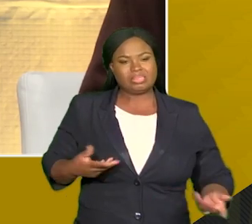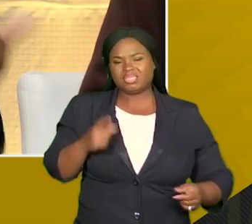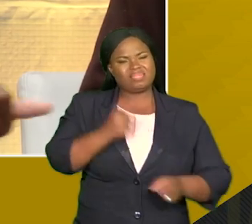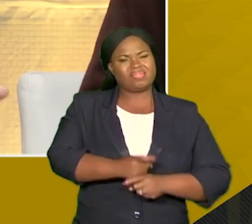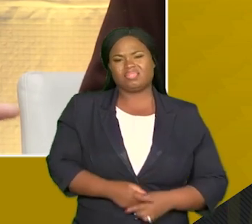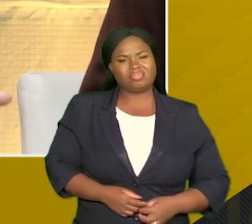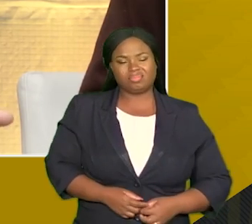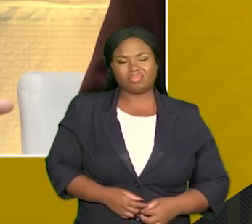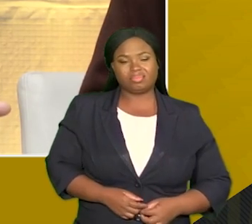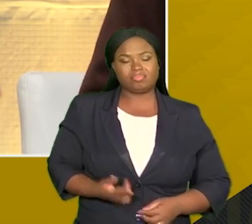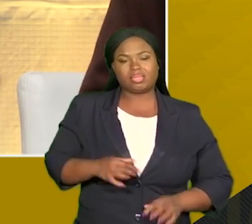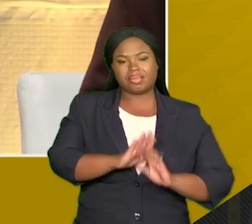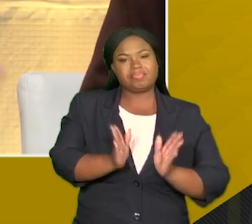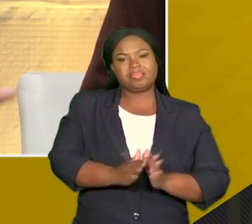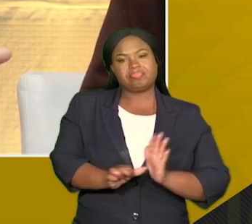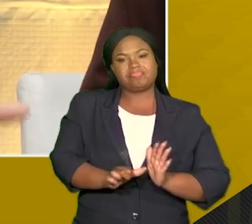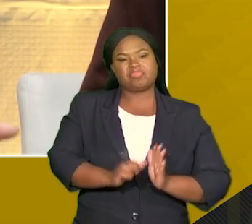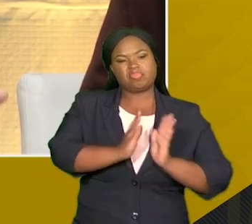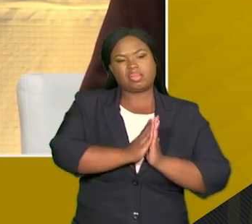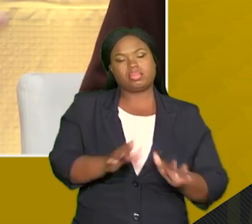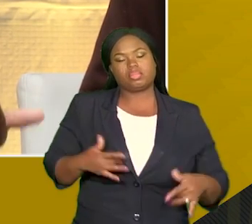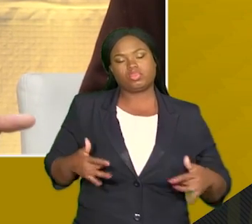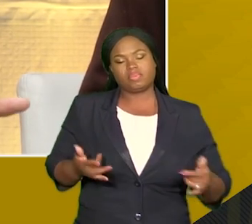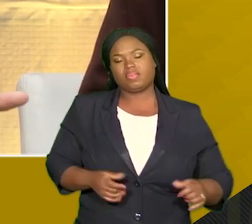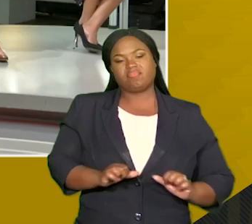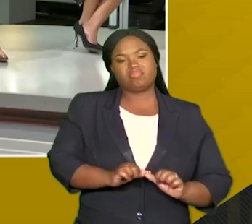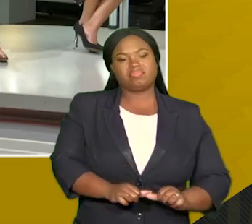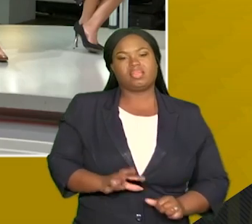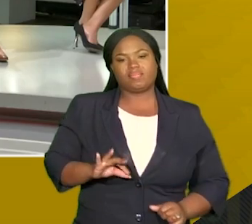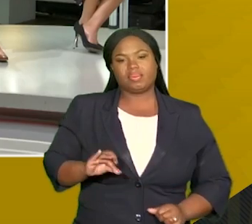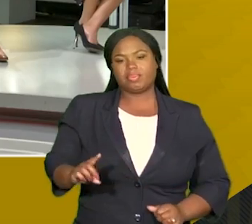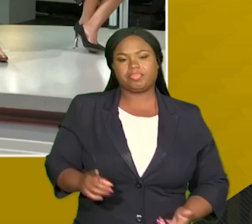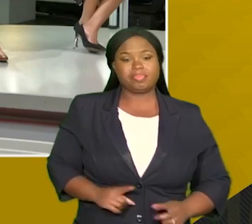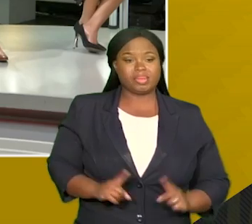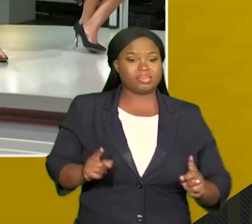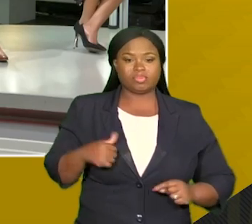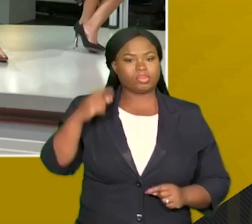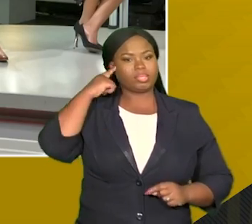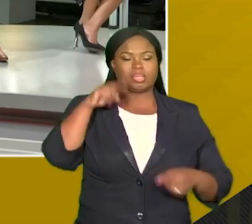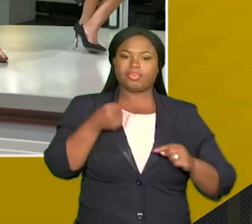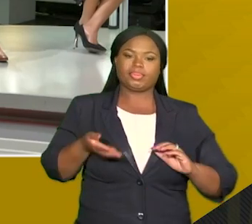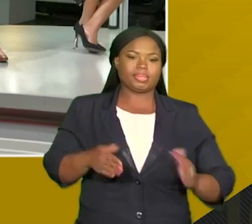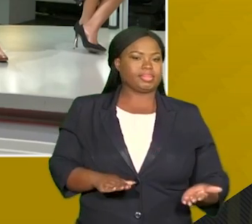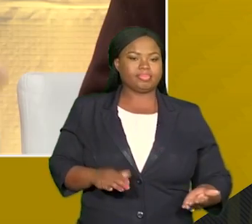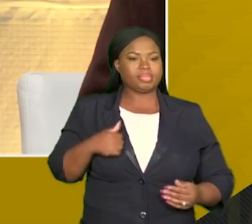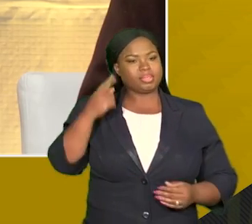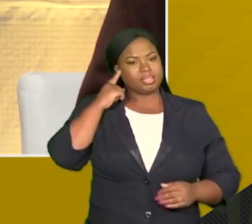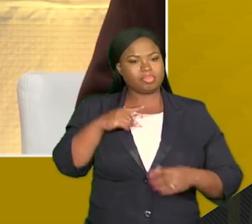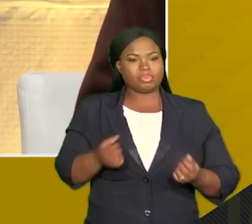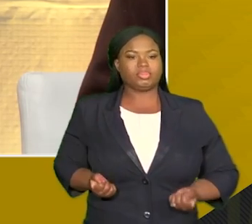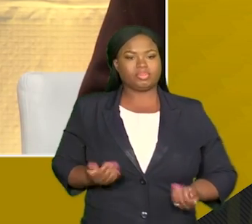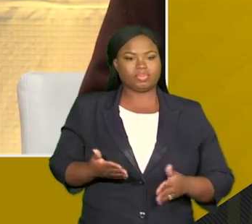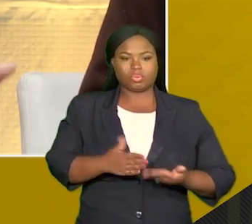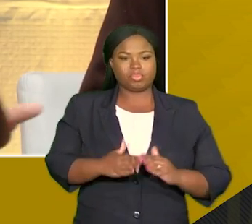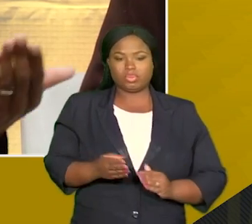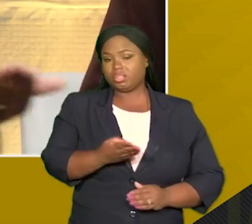difficult. It's all by prayers that we're able to survive, to go on each and every single day. But I don't have to think about death. I think about saving the community that